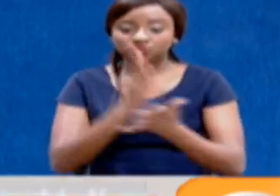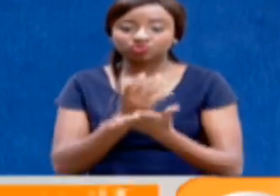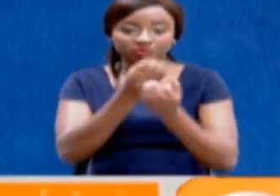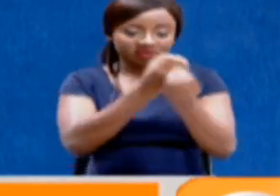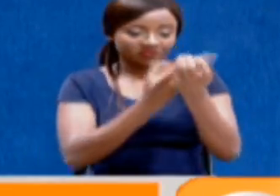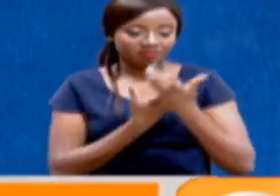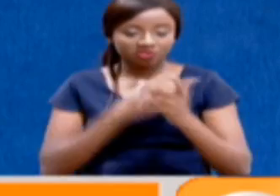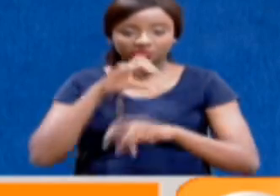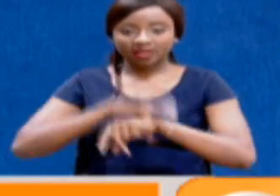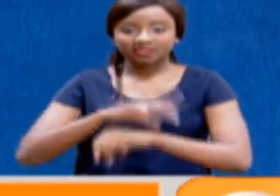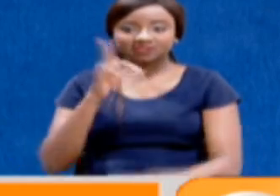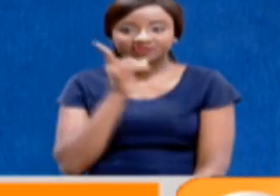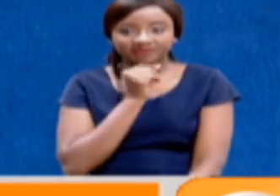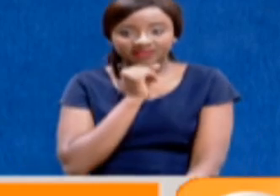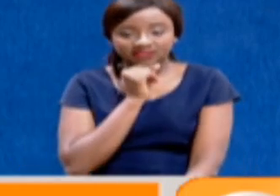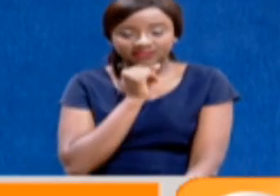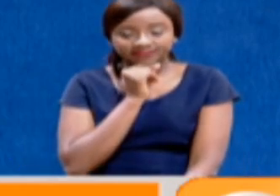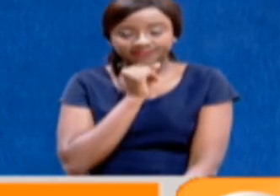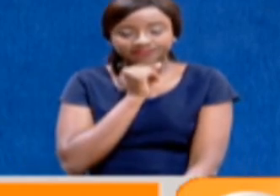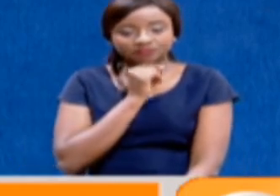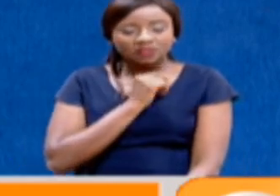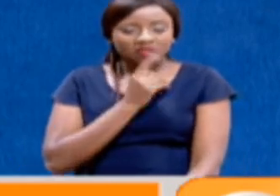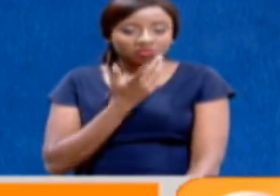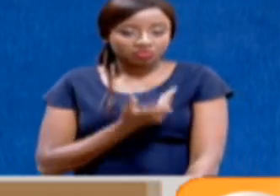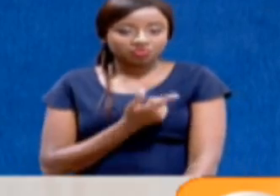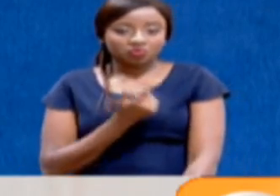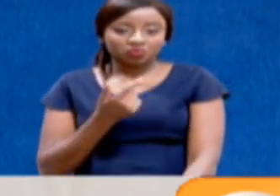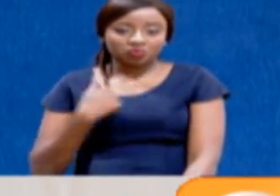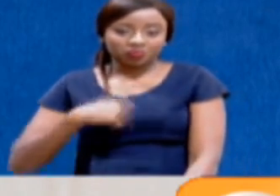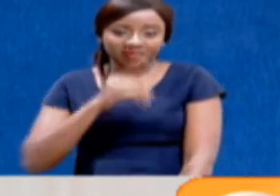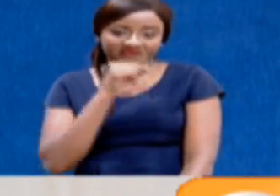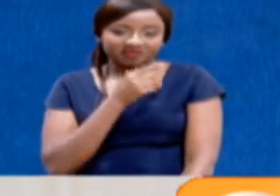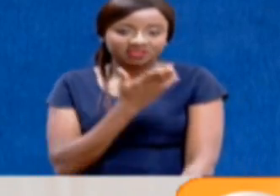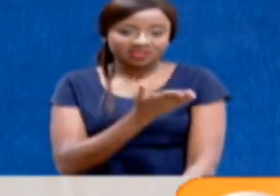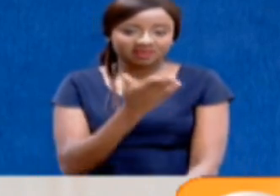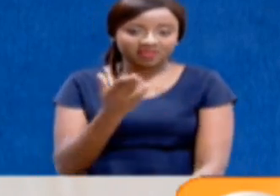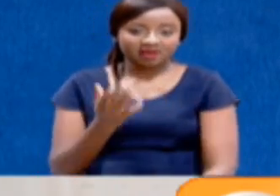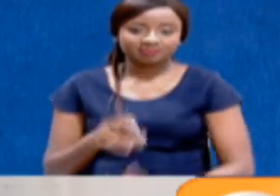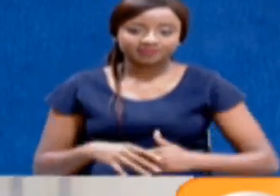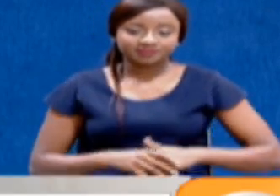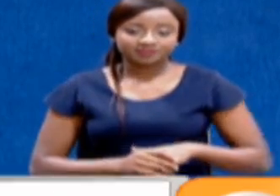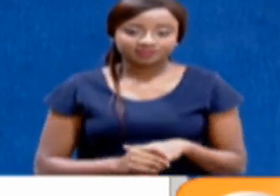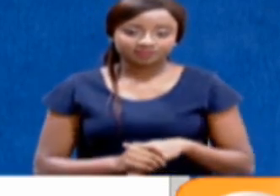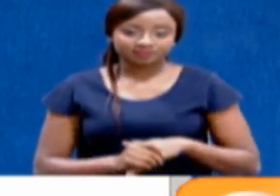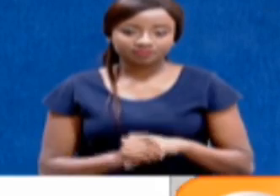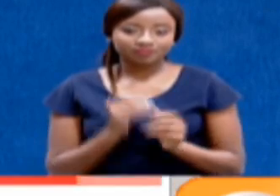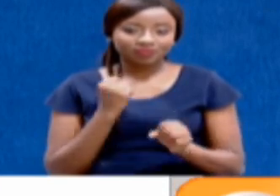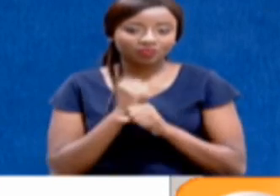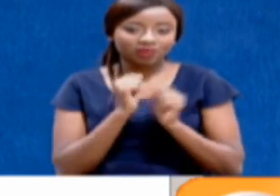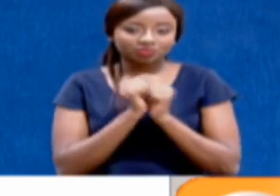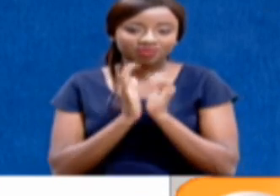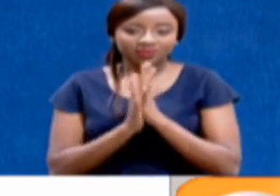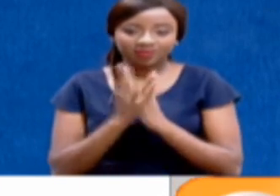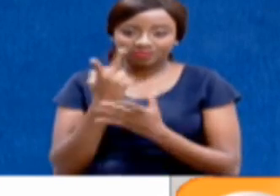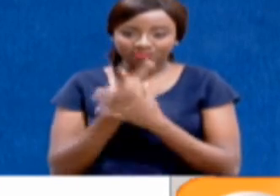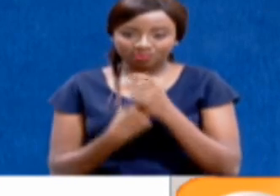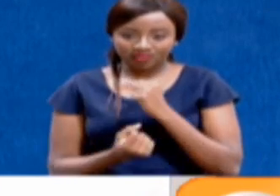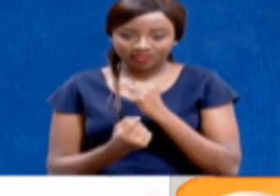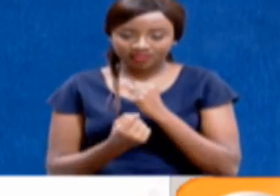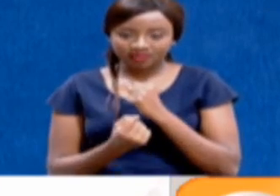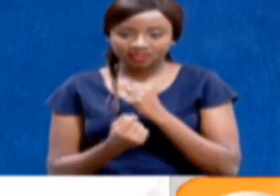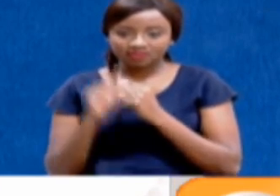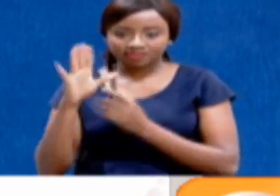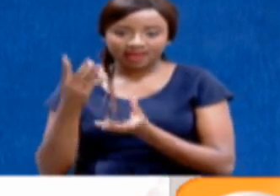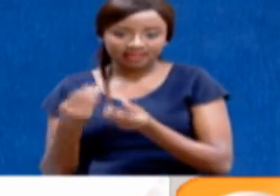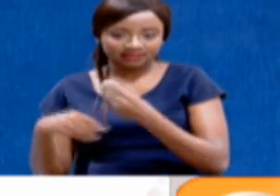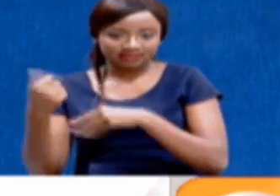received information and it's something that we're engaging with both the suppliers as well as the retailer